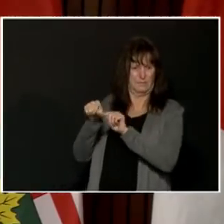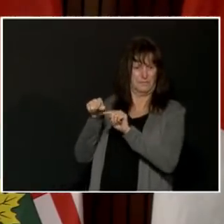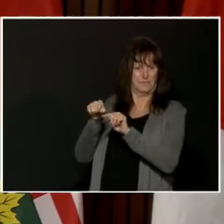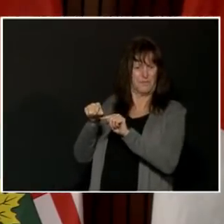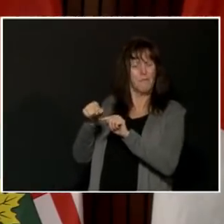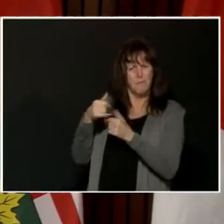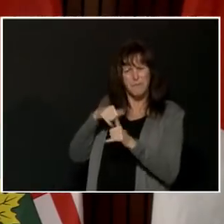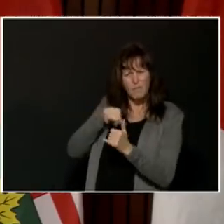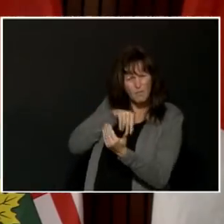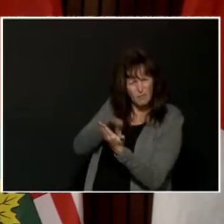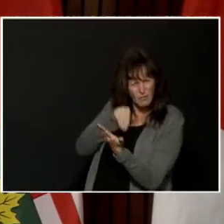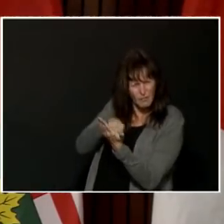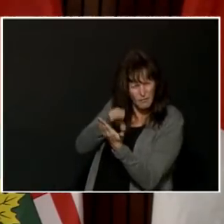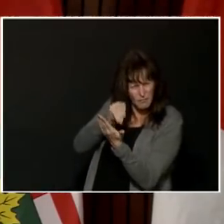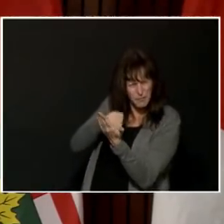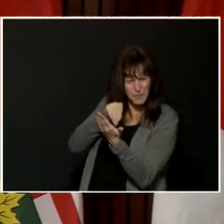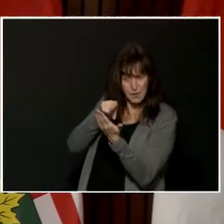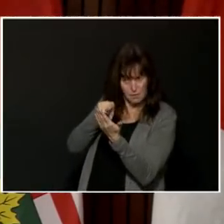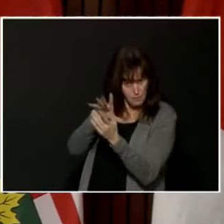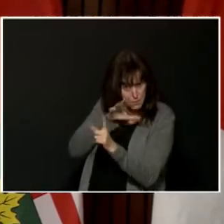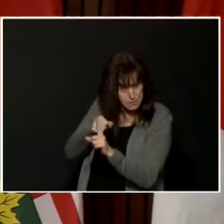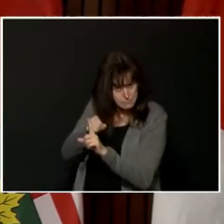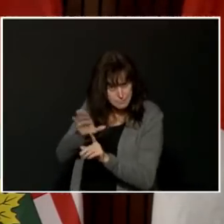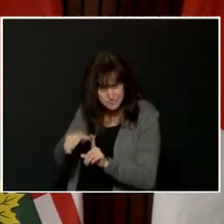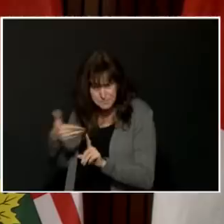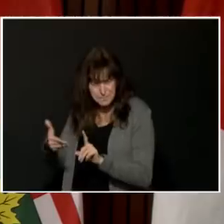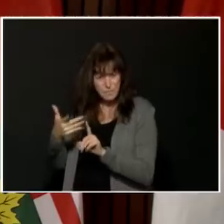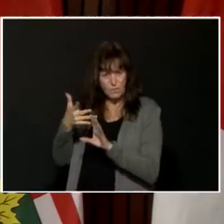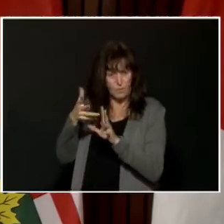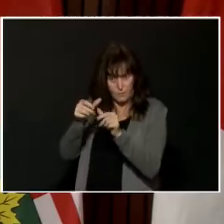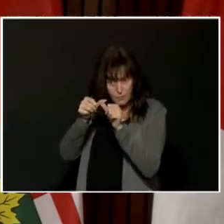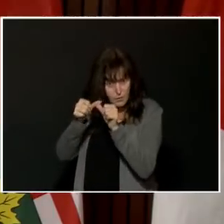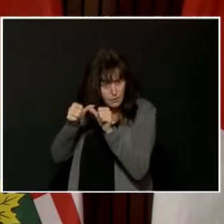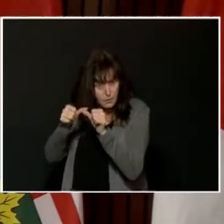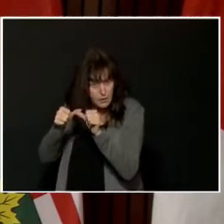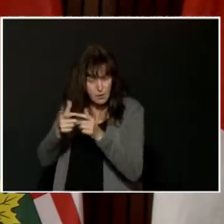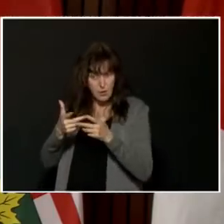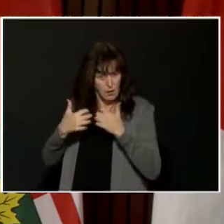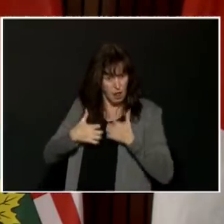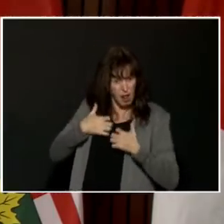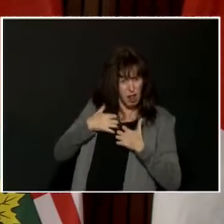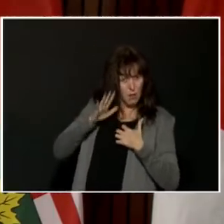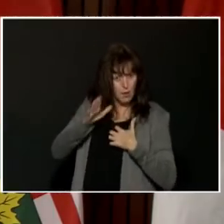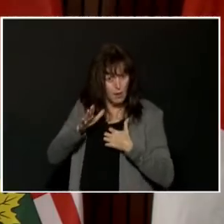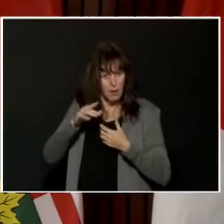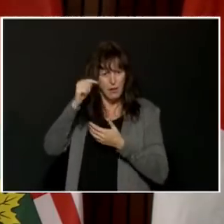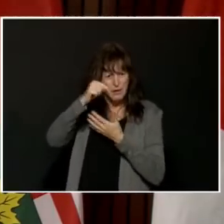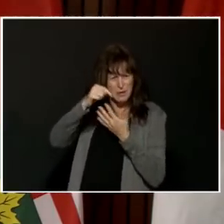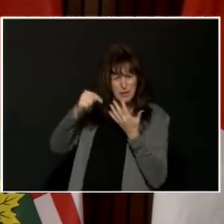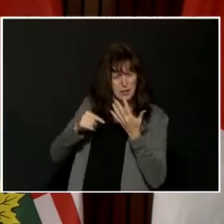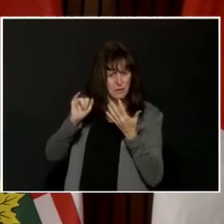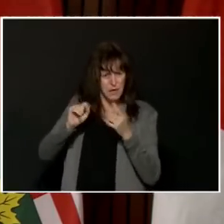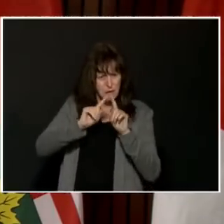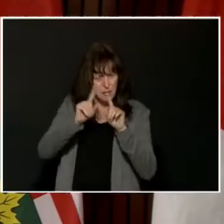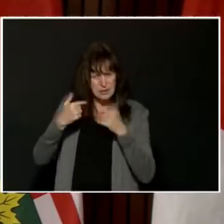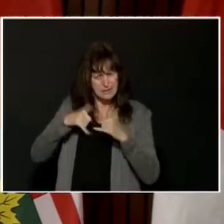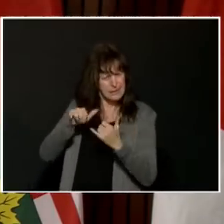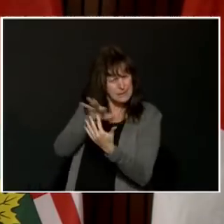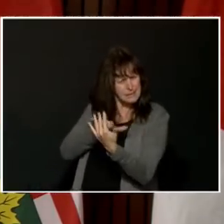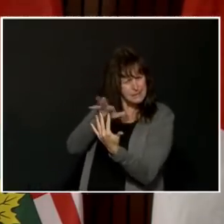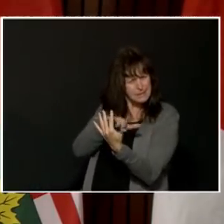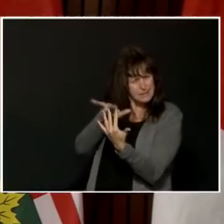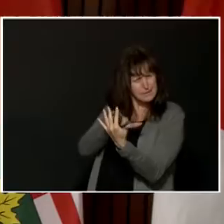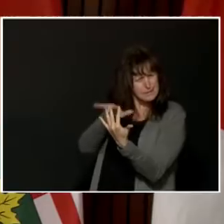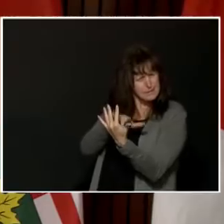mortality, its relationship with long COVID, and other issues. But the broad picture of being highly transmissible and serious